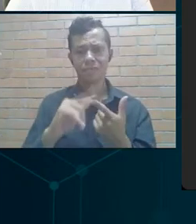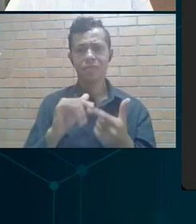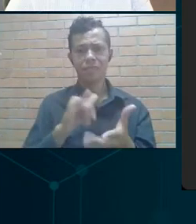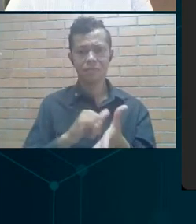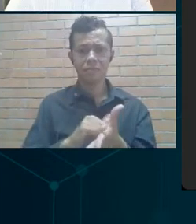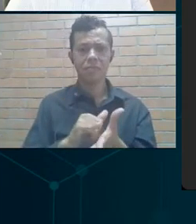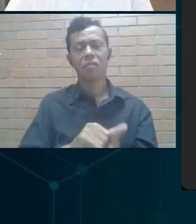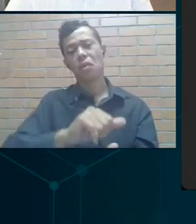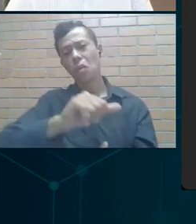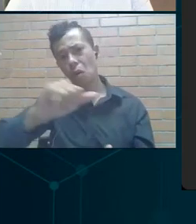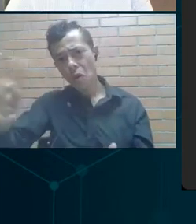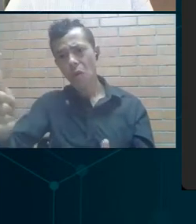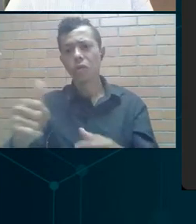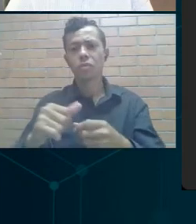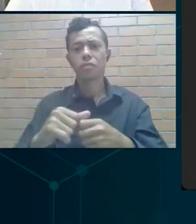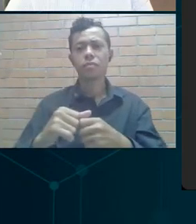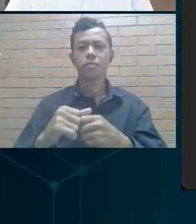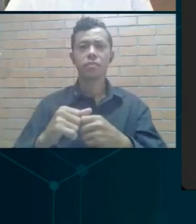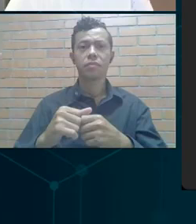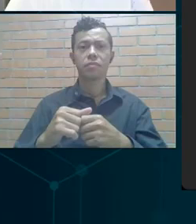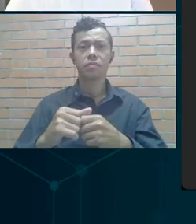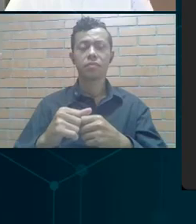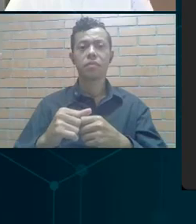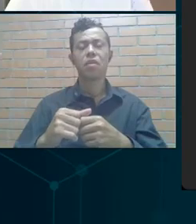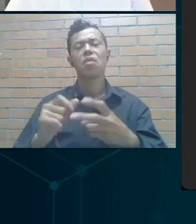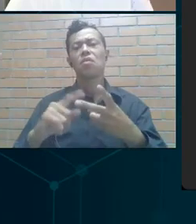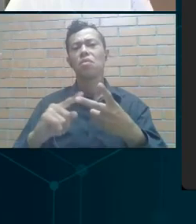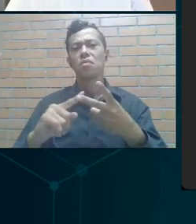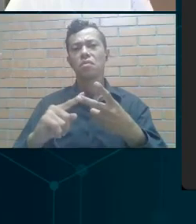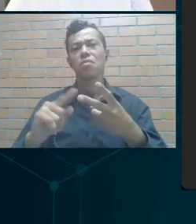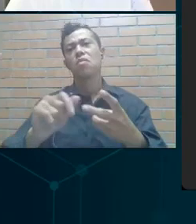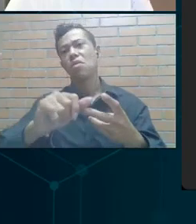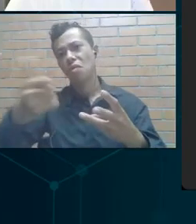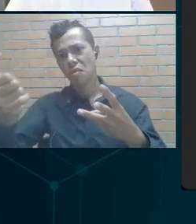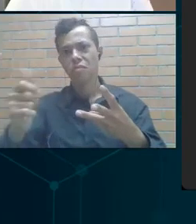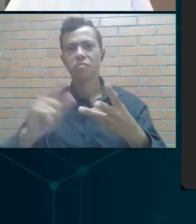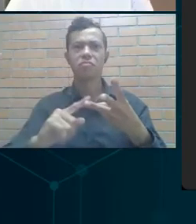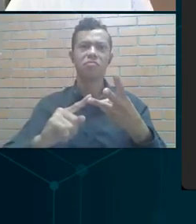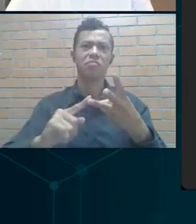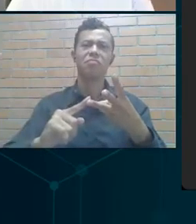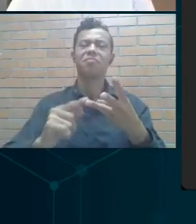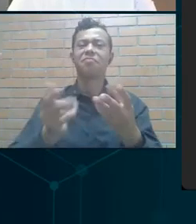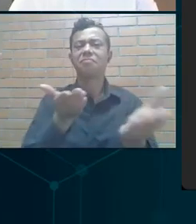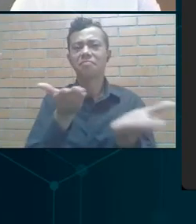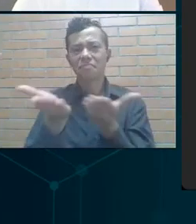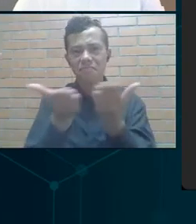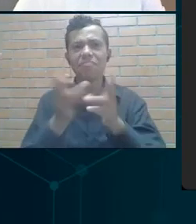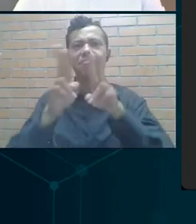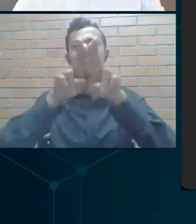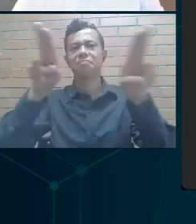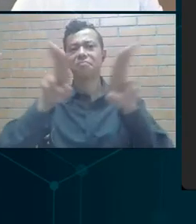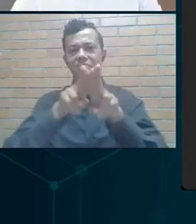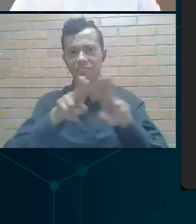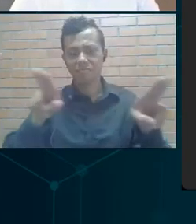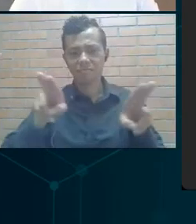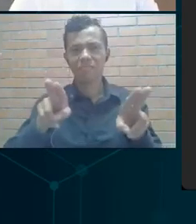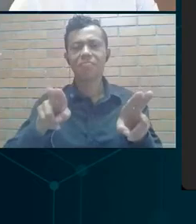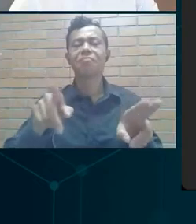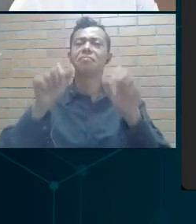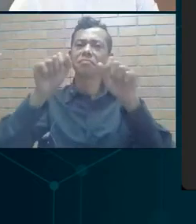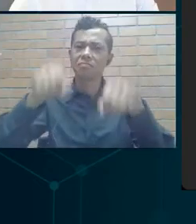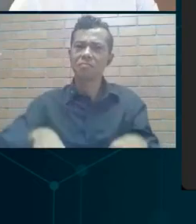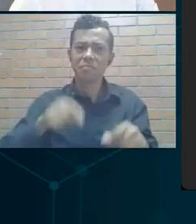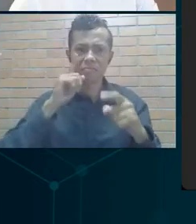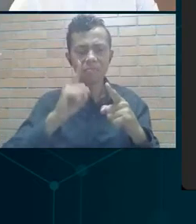web servers that you can spin up basically in 5 or 10 minutes. And so you can rapidly test out